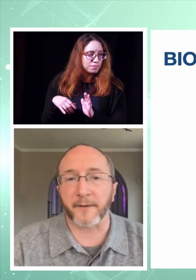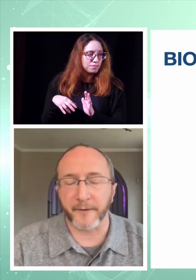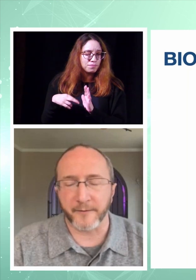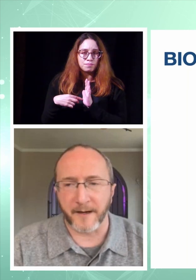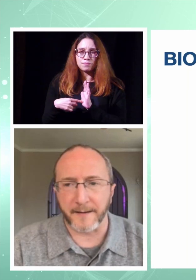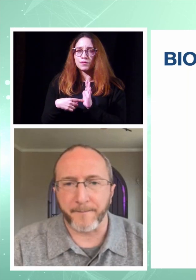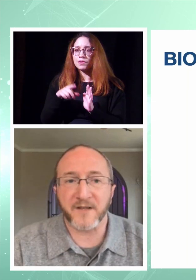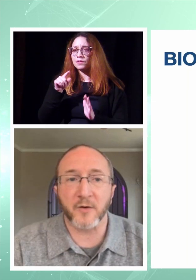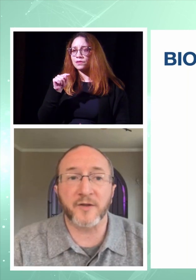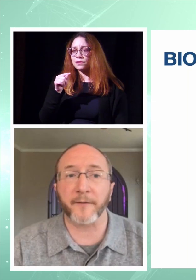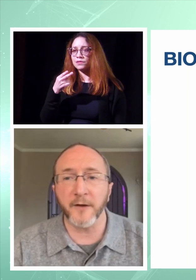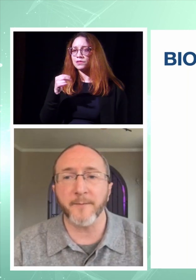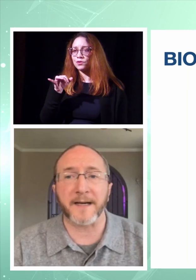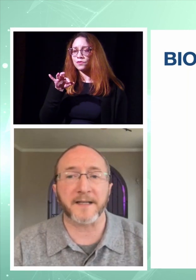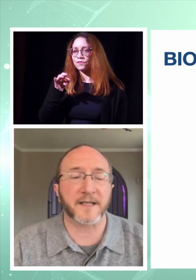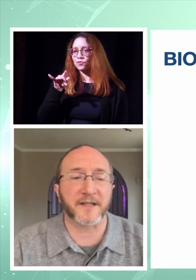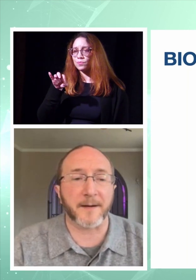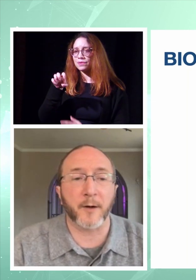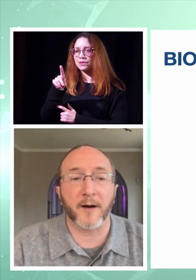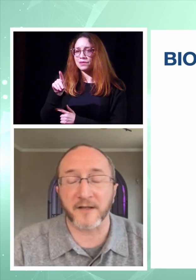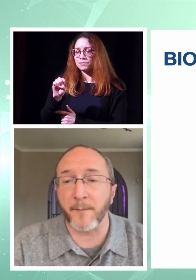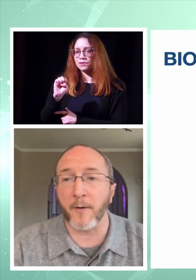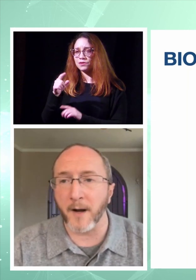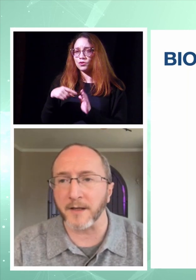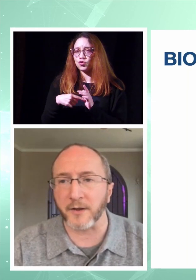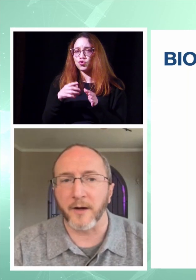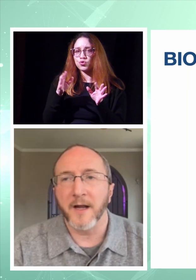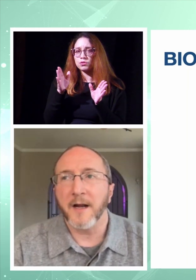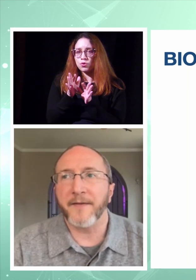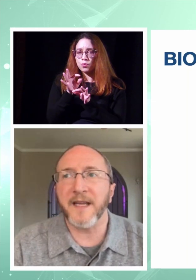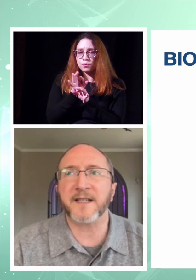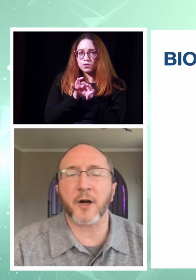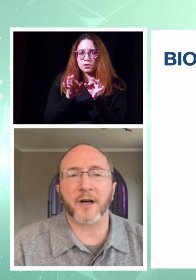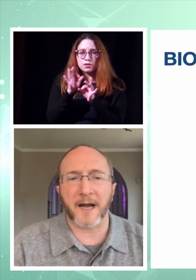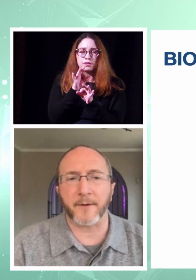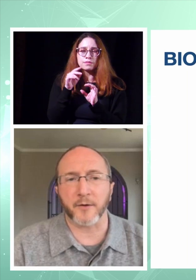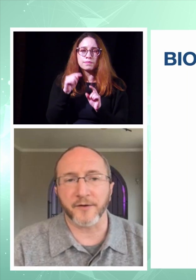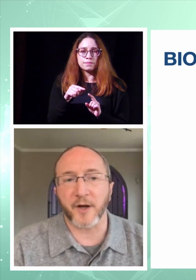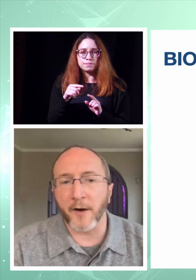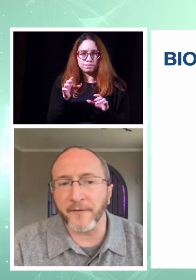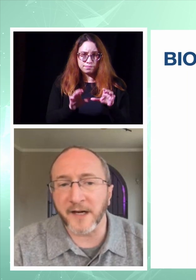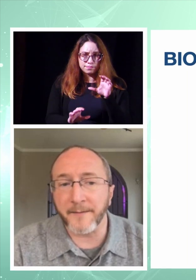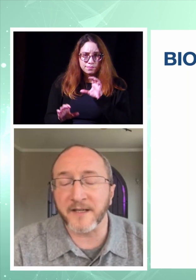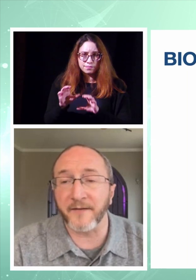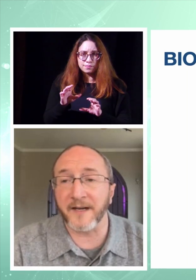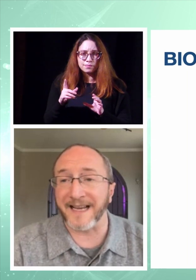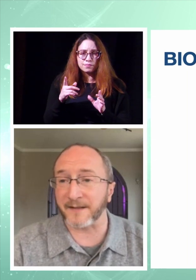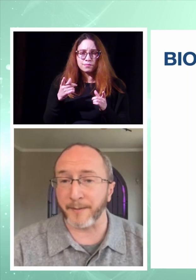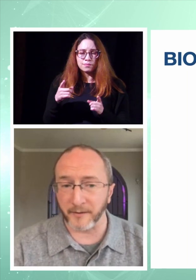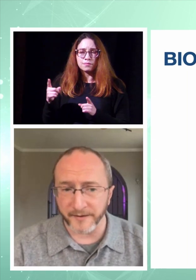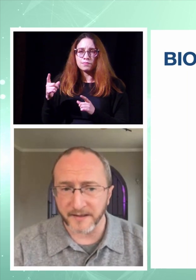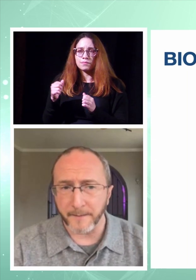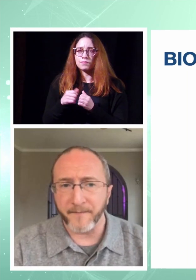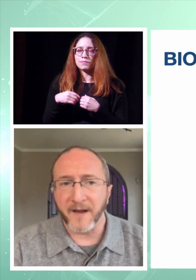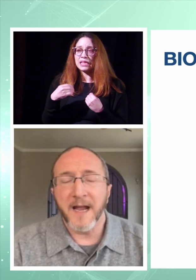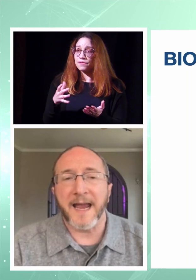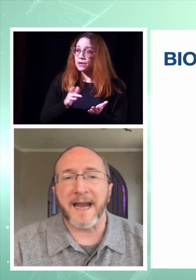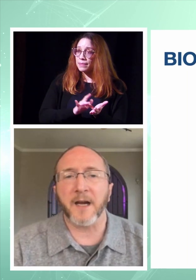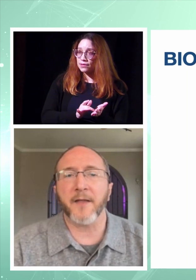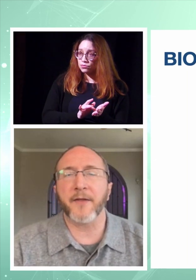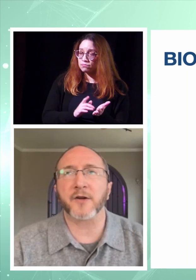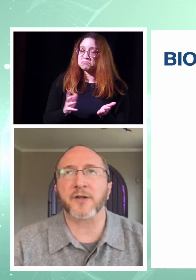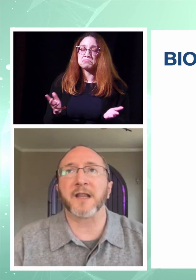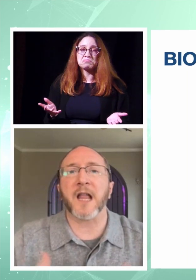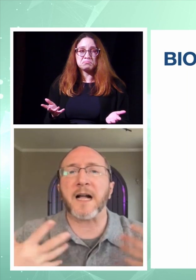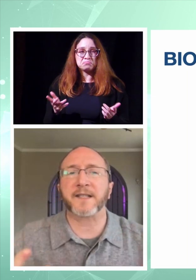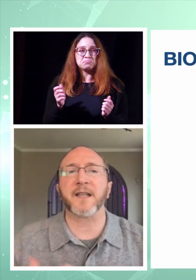represents teriflunomide. So teriflunomide is an example of a small molecule. These are chemicals oftentimes given as pills,